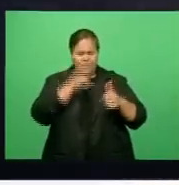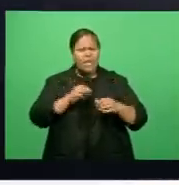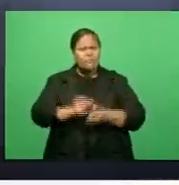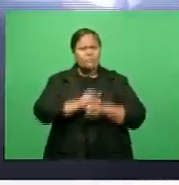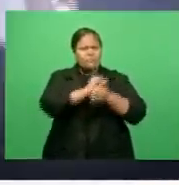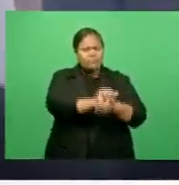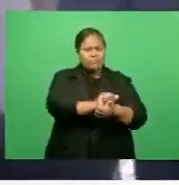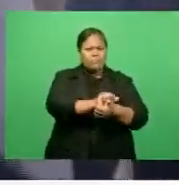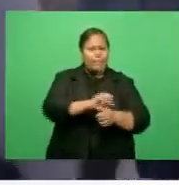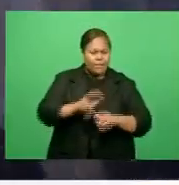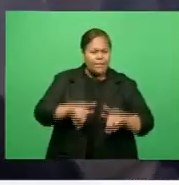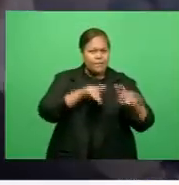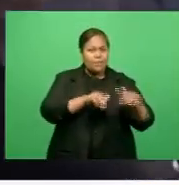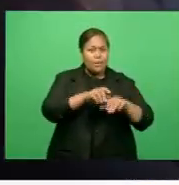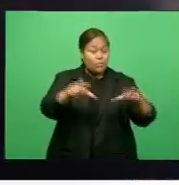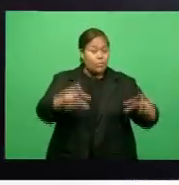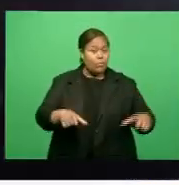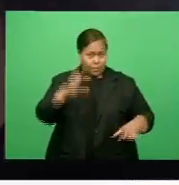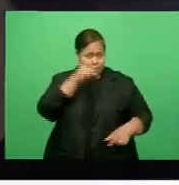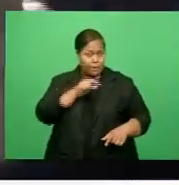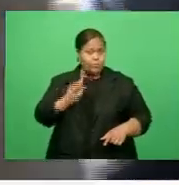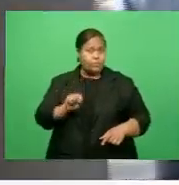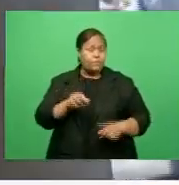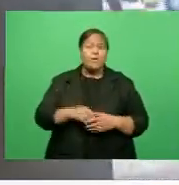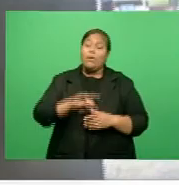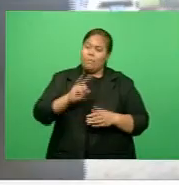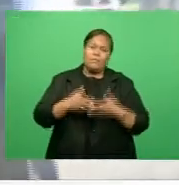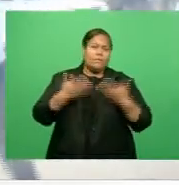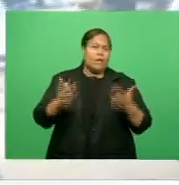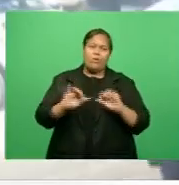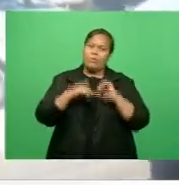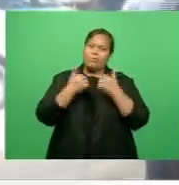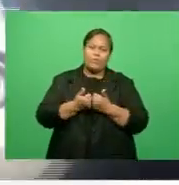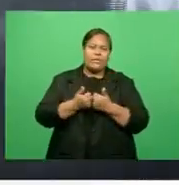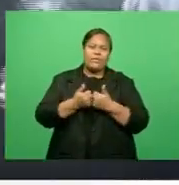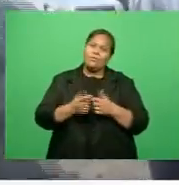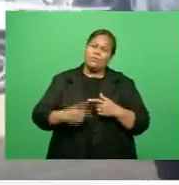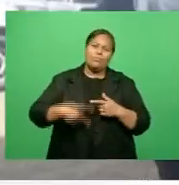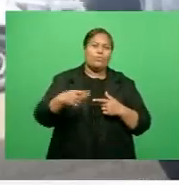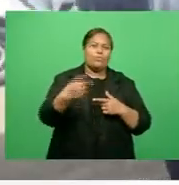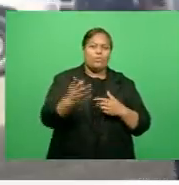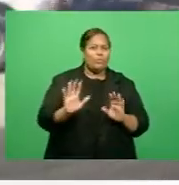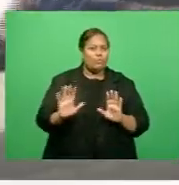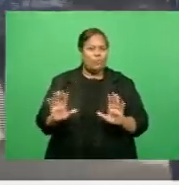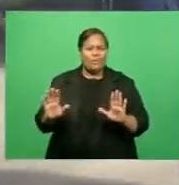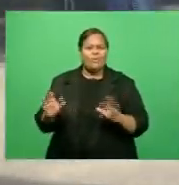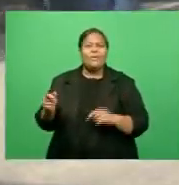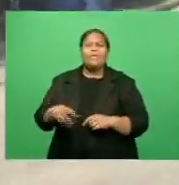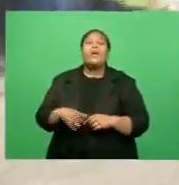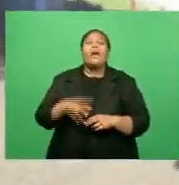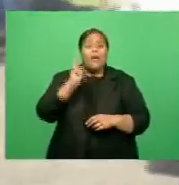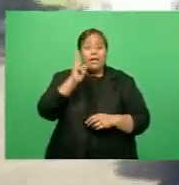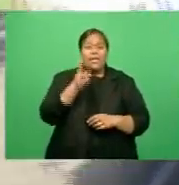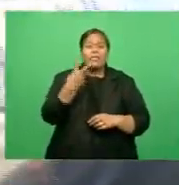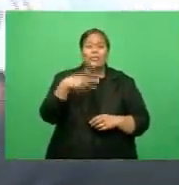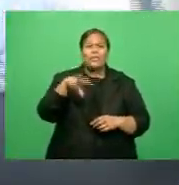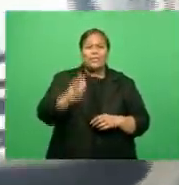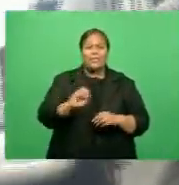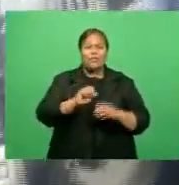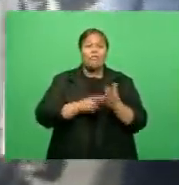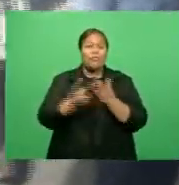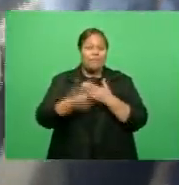court proceedings. They have now agreed to proceed with a voir dire. The case will be called for mention on the 20th of November this